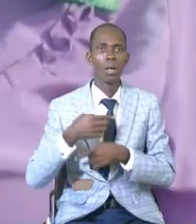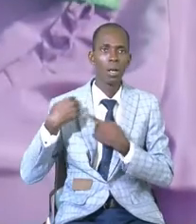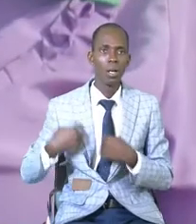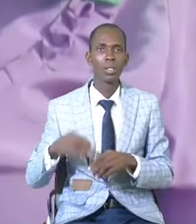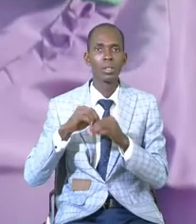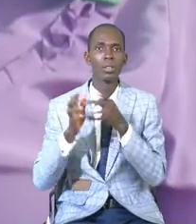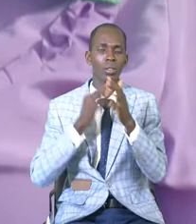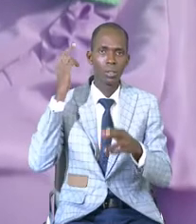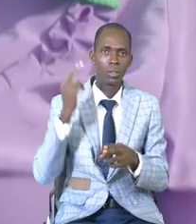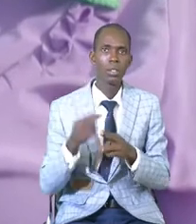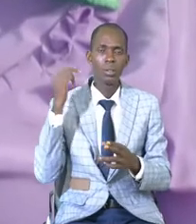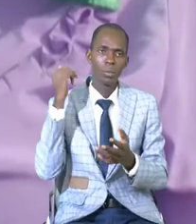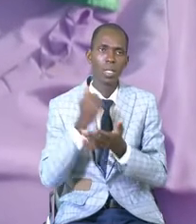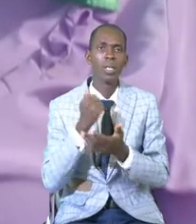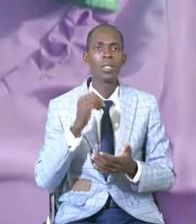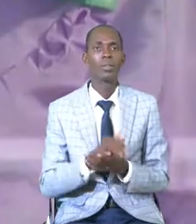Jesus' name.